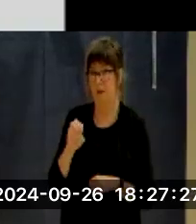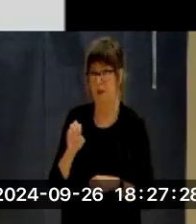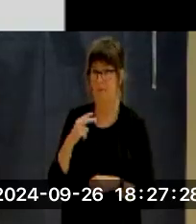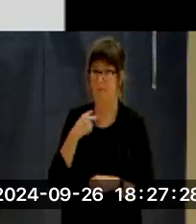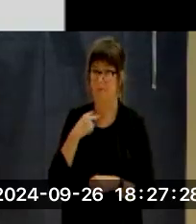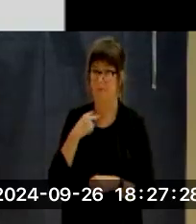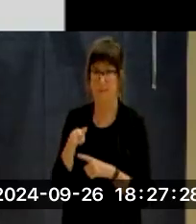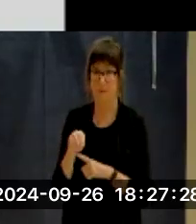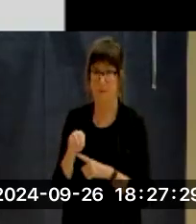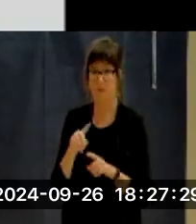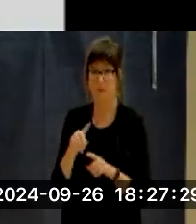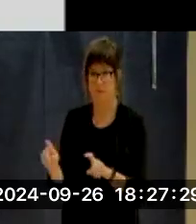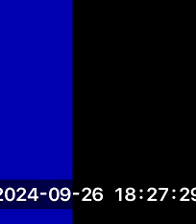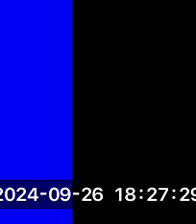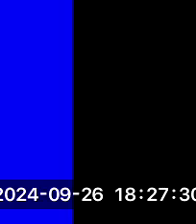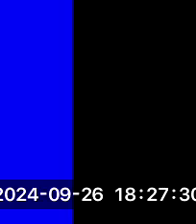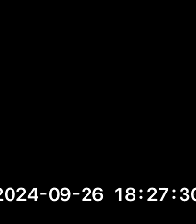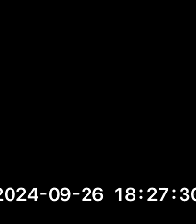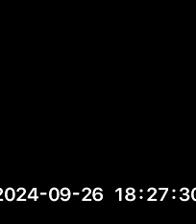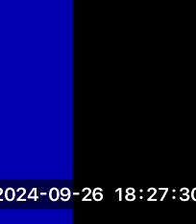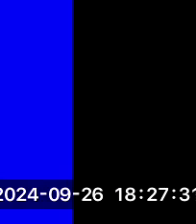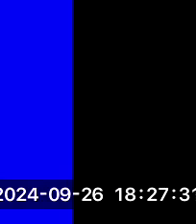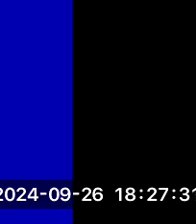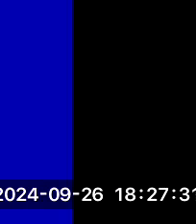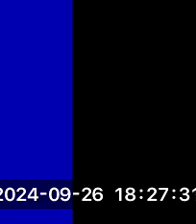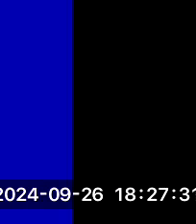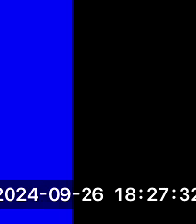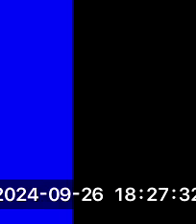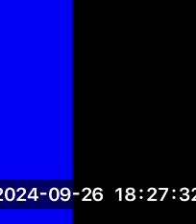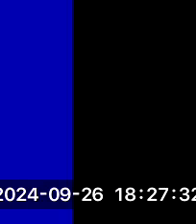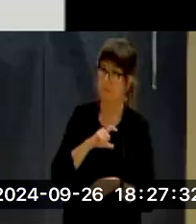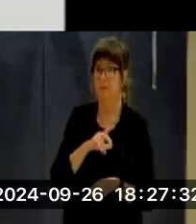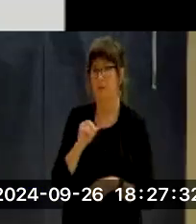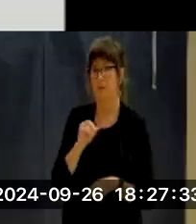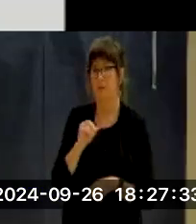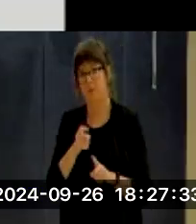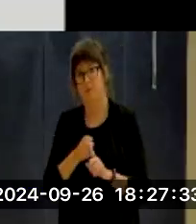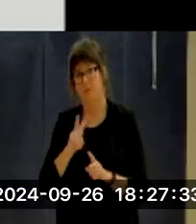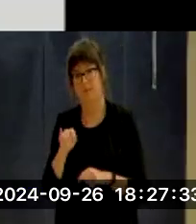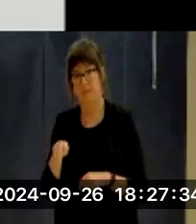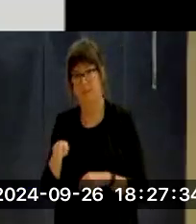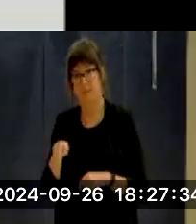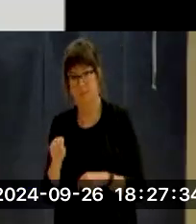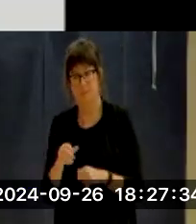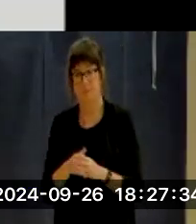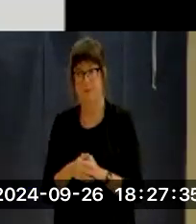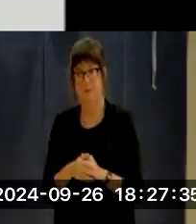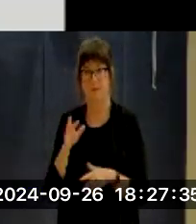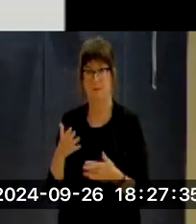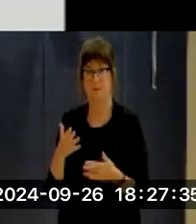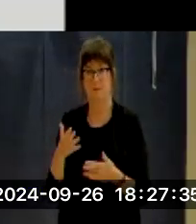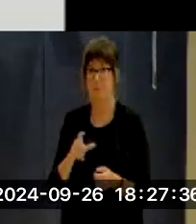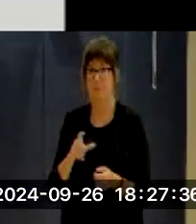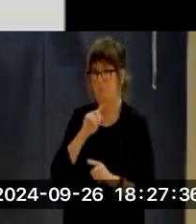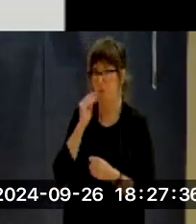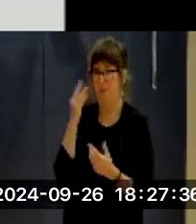surveys, comparing the reports by police by the reports of the victims, found that police reported less